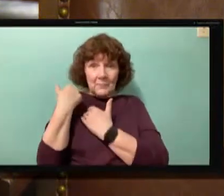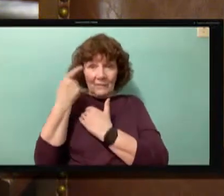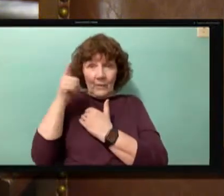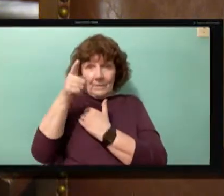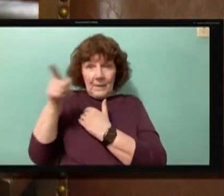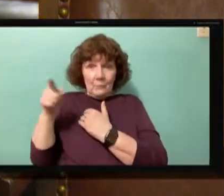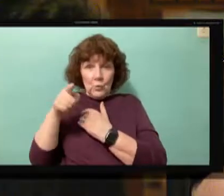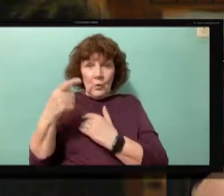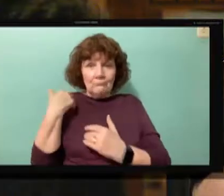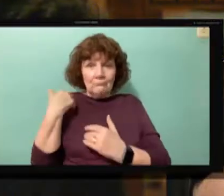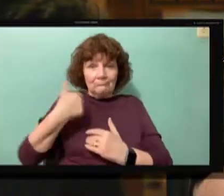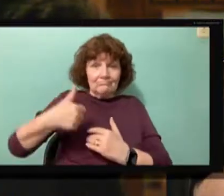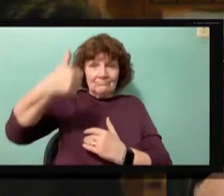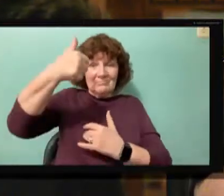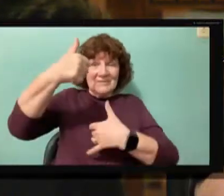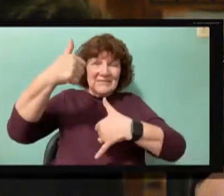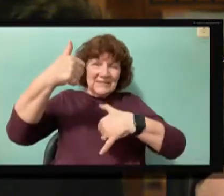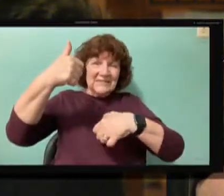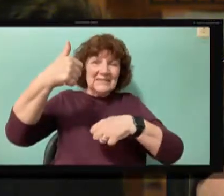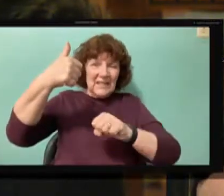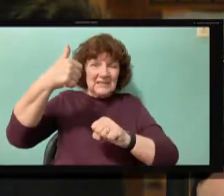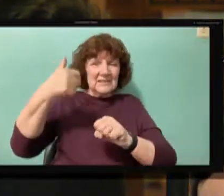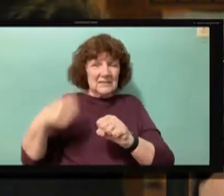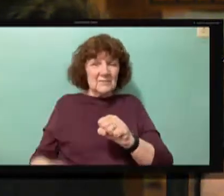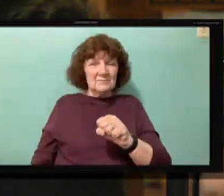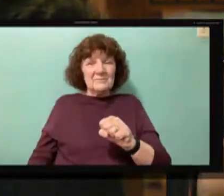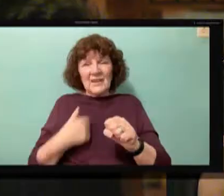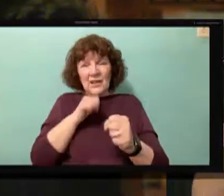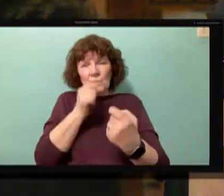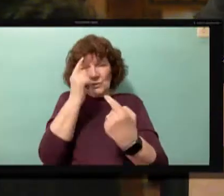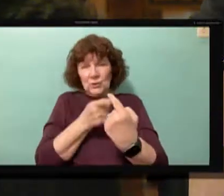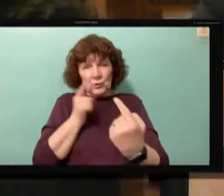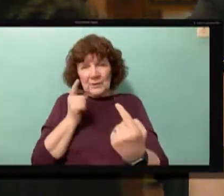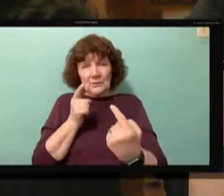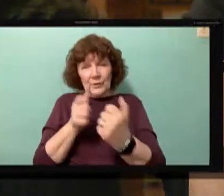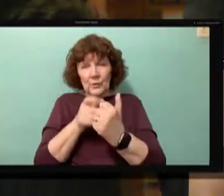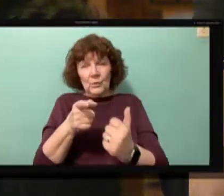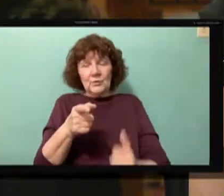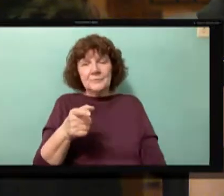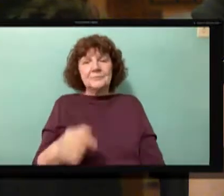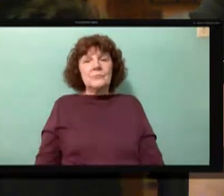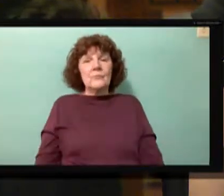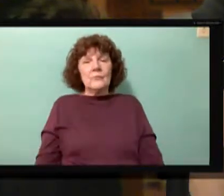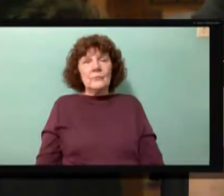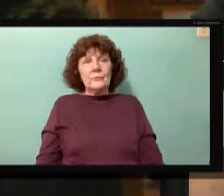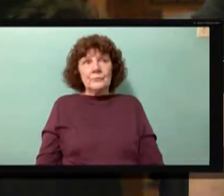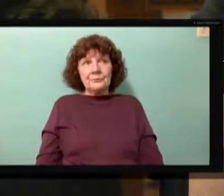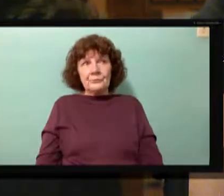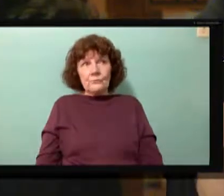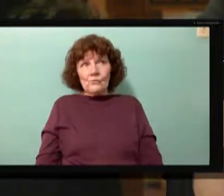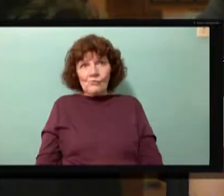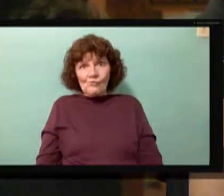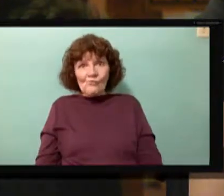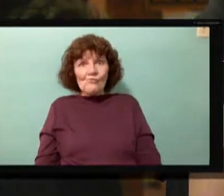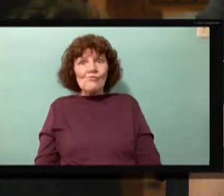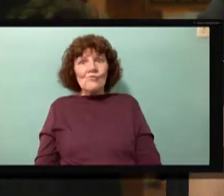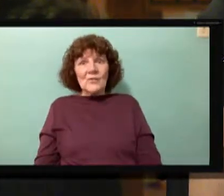Yes, I don't disagree, I suppose, with you as a matter of structure.